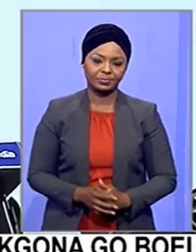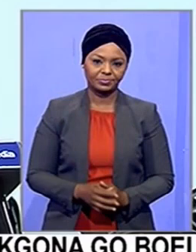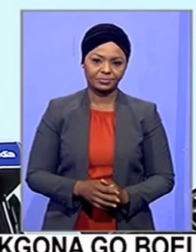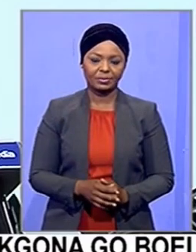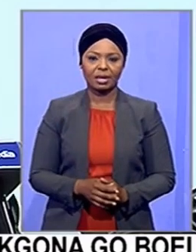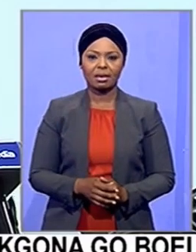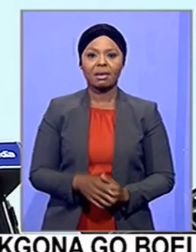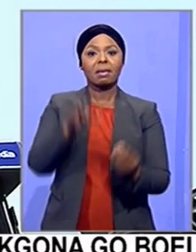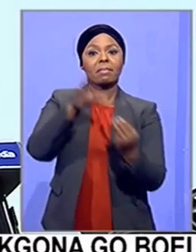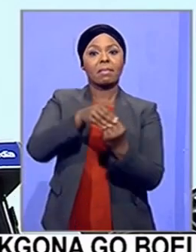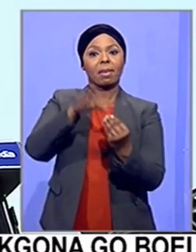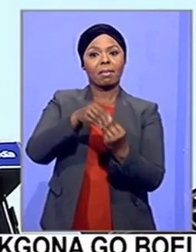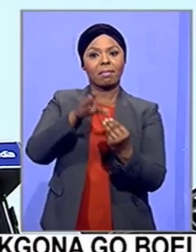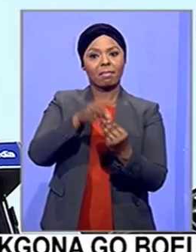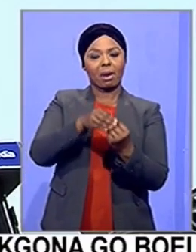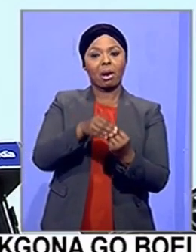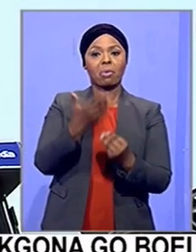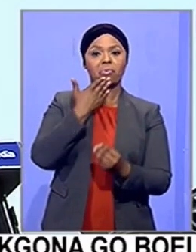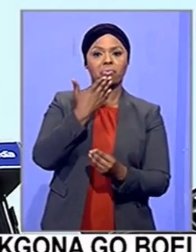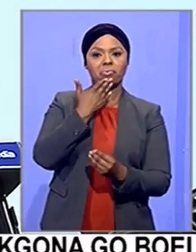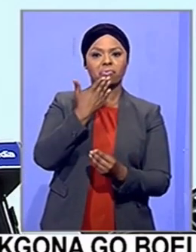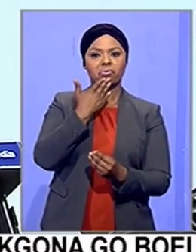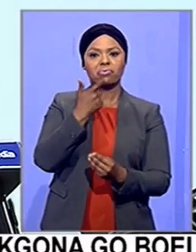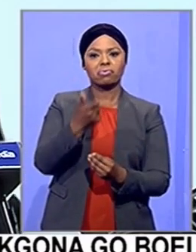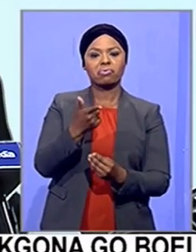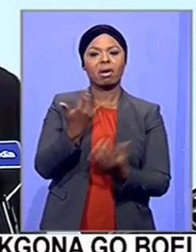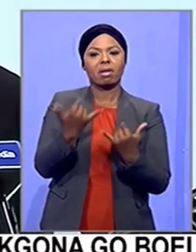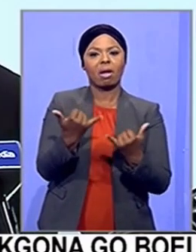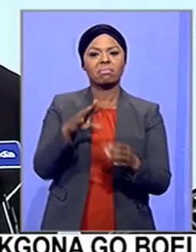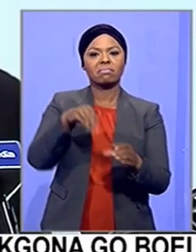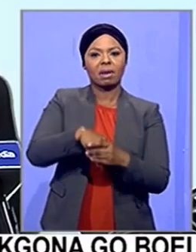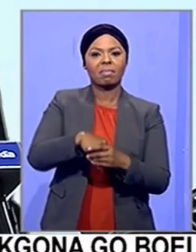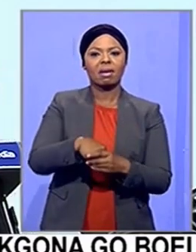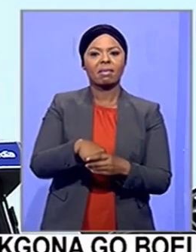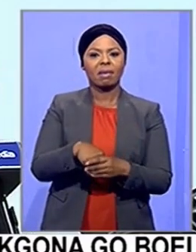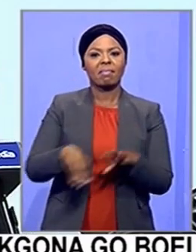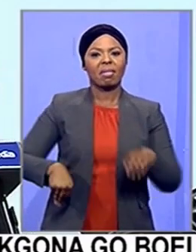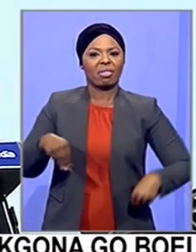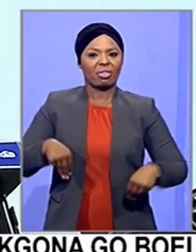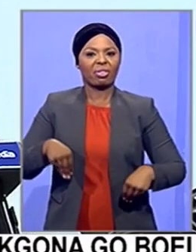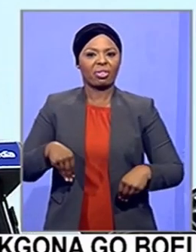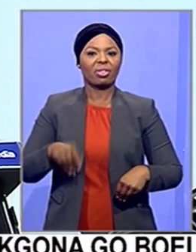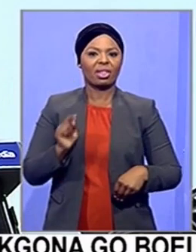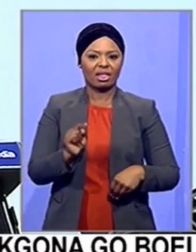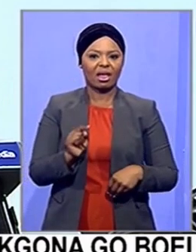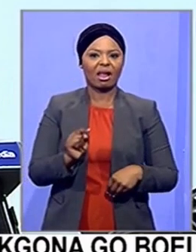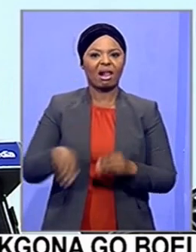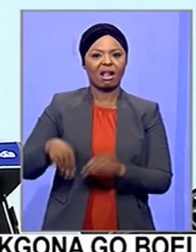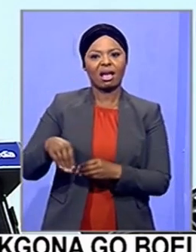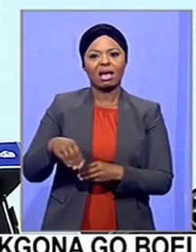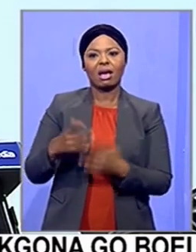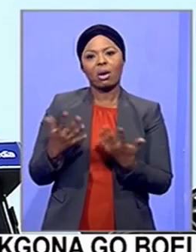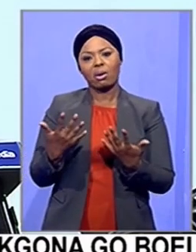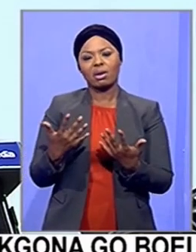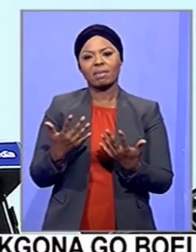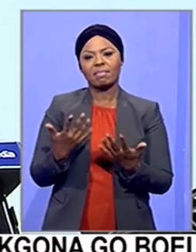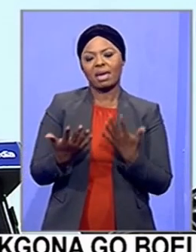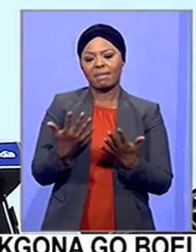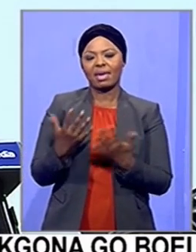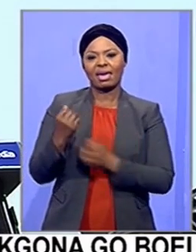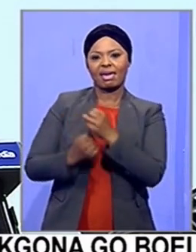Any member may stand if an active has been active for at least 10 years, then